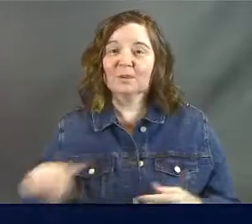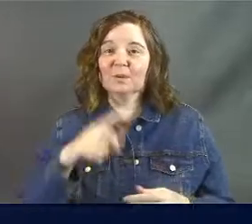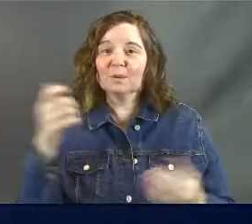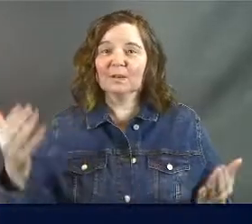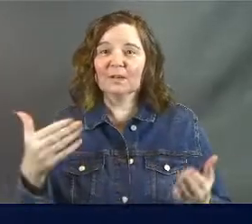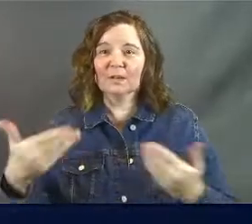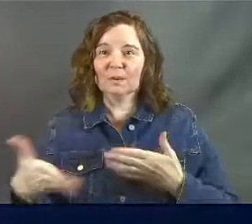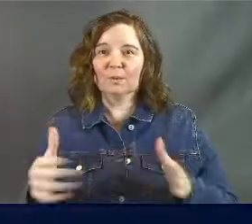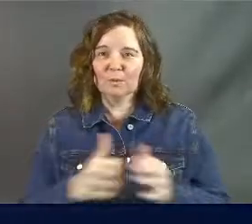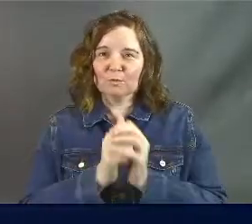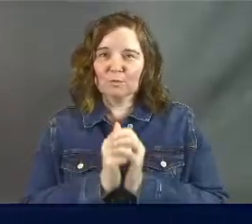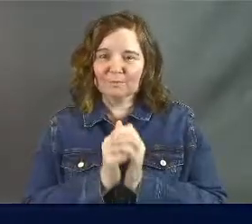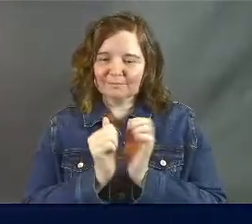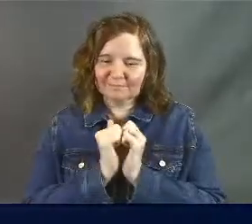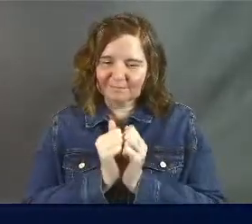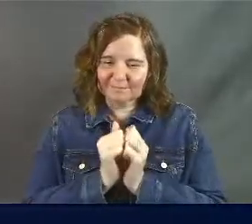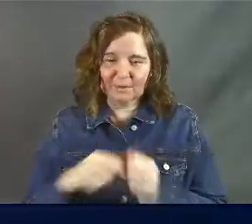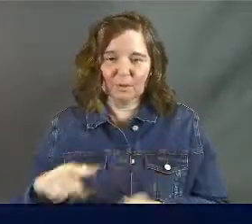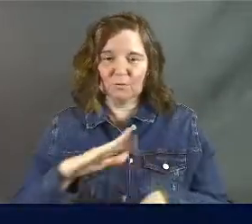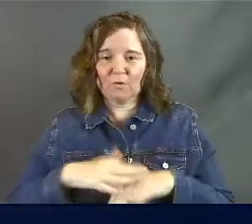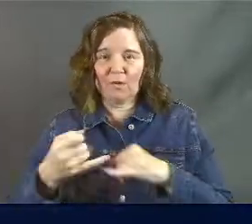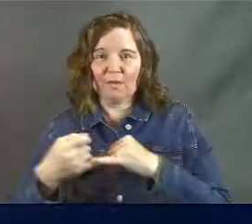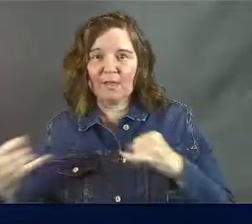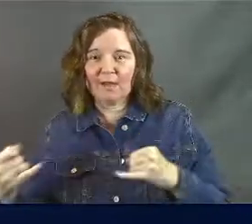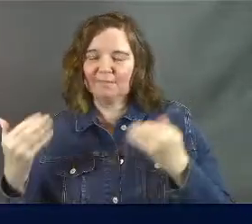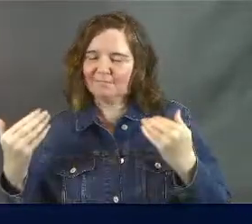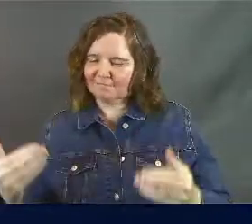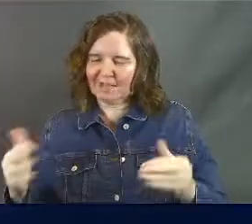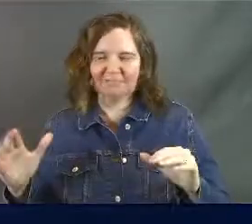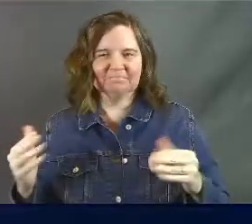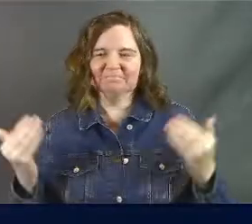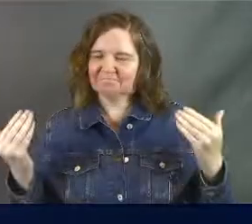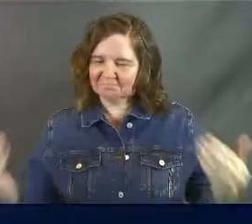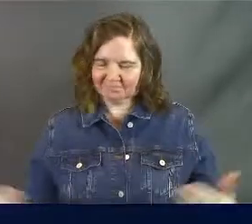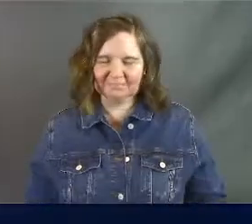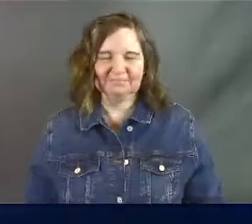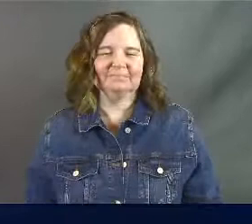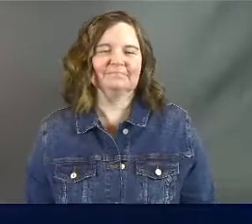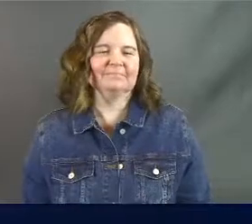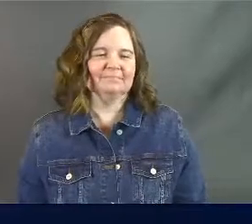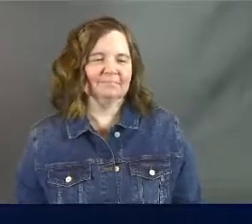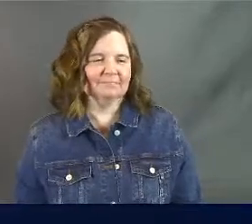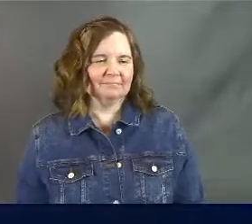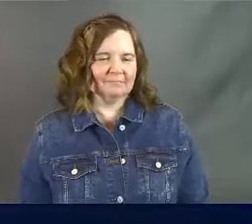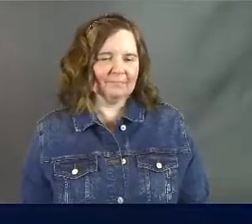those of you here in the room, we're going to worship together, and those of you online, let's do it.